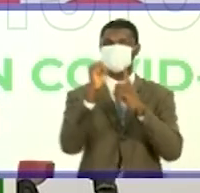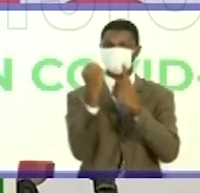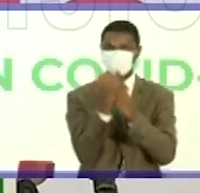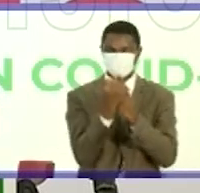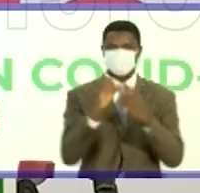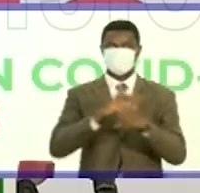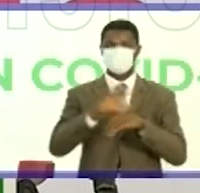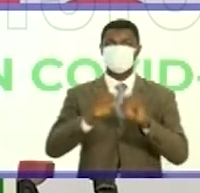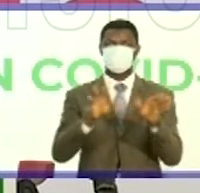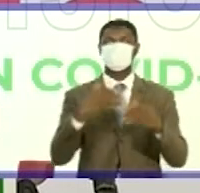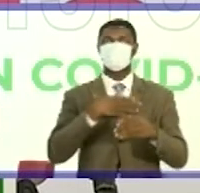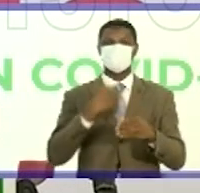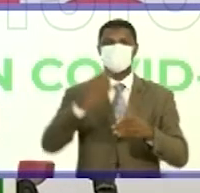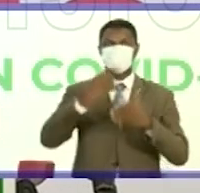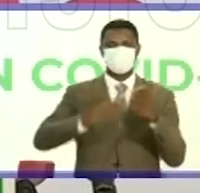next steps.